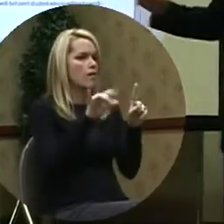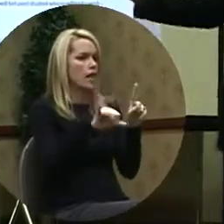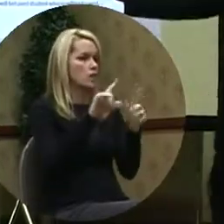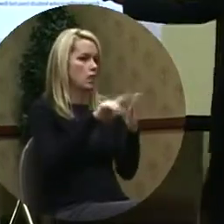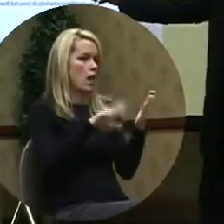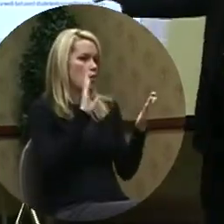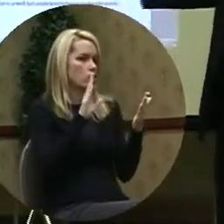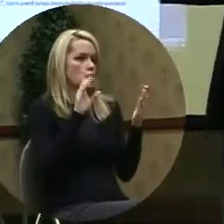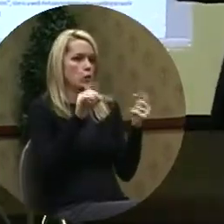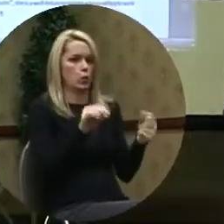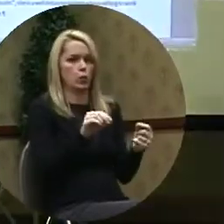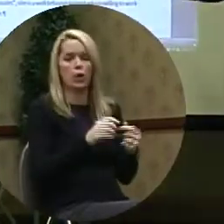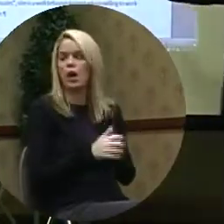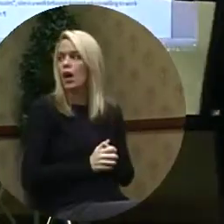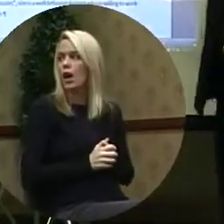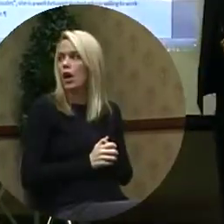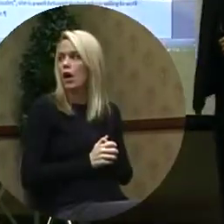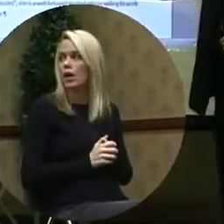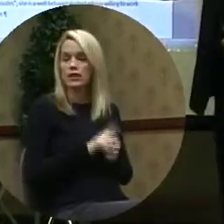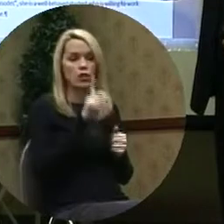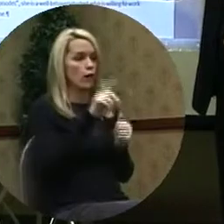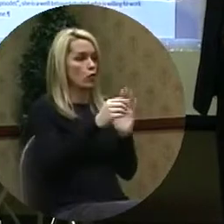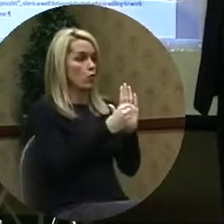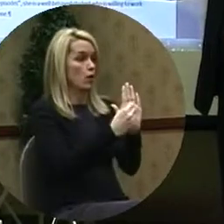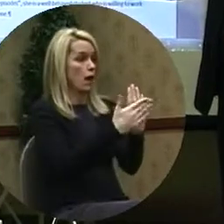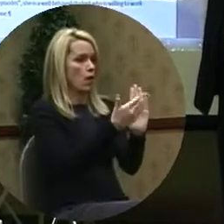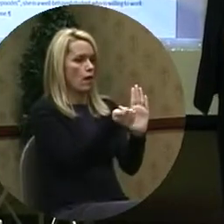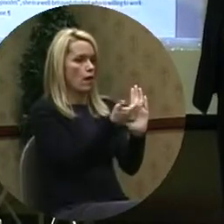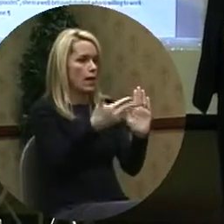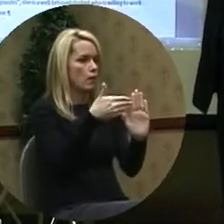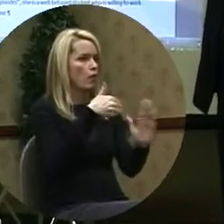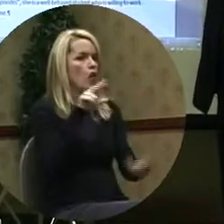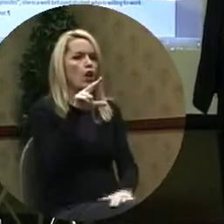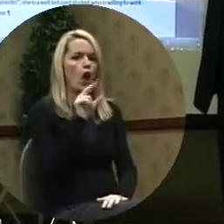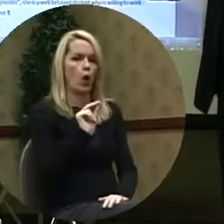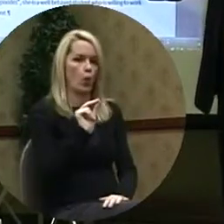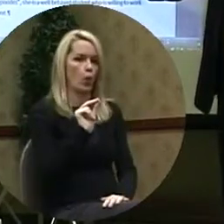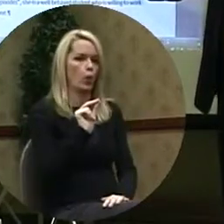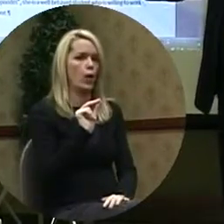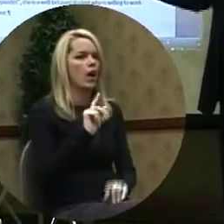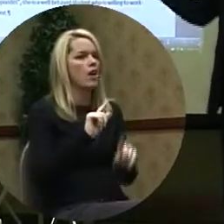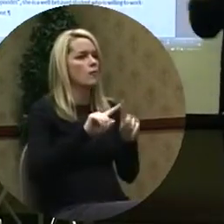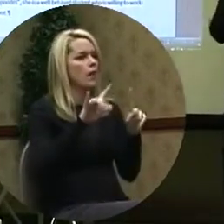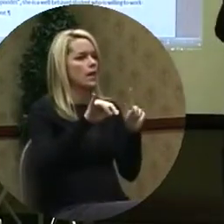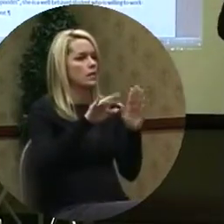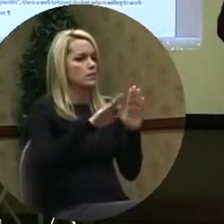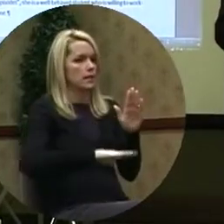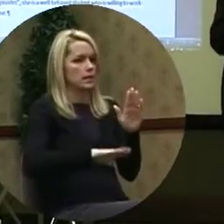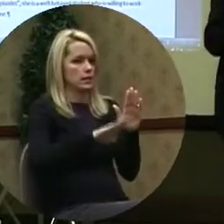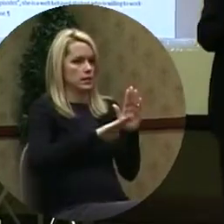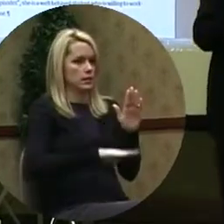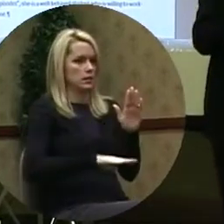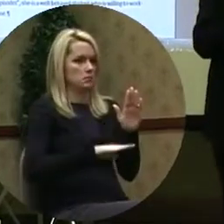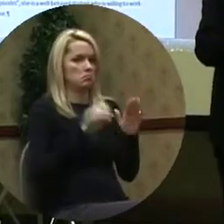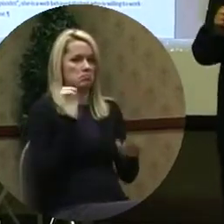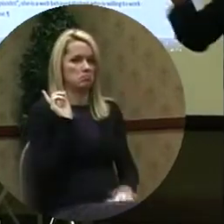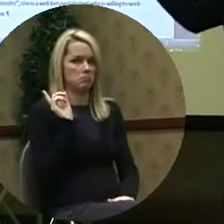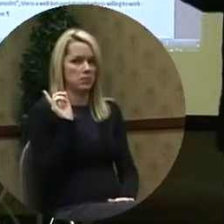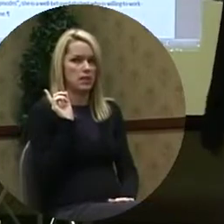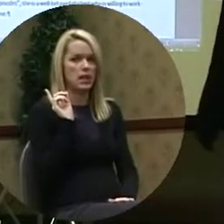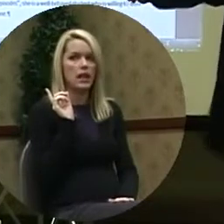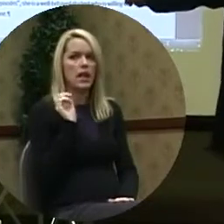Now, did I ask you to put all of that in here? No. But this gives us the basis. If you can teach teachers